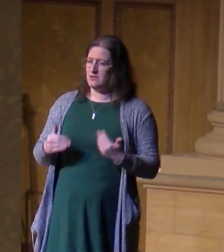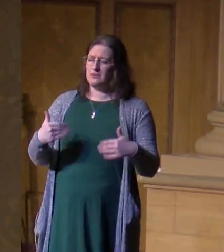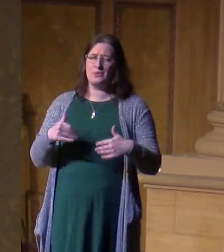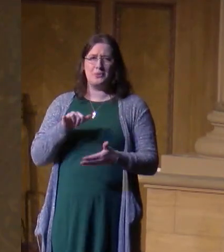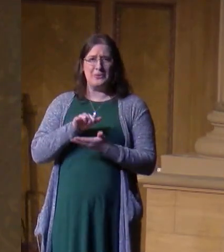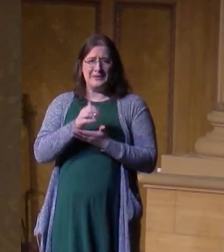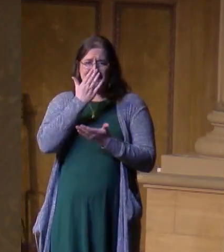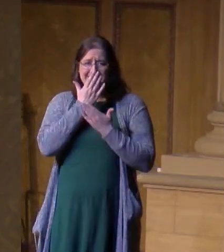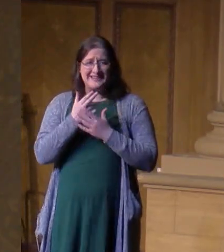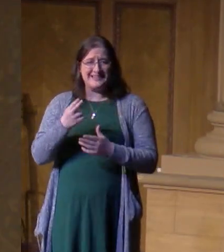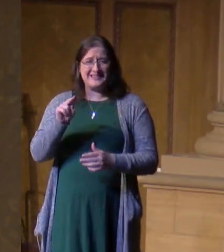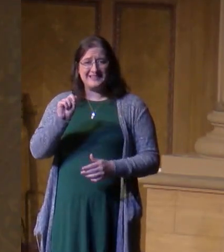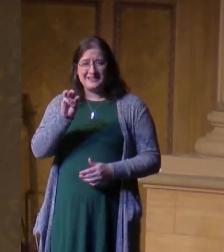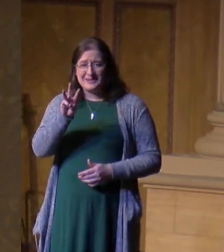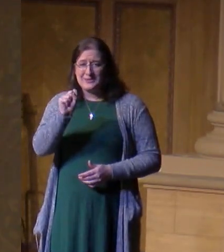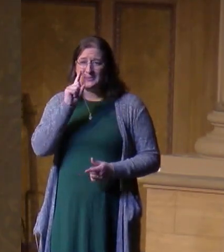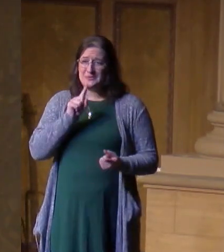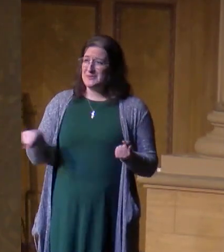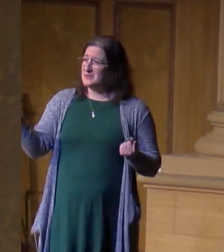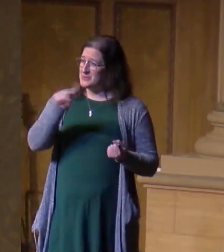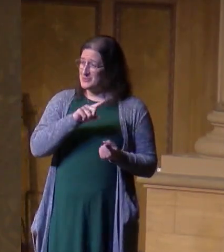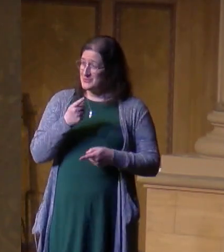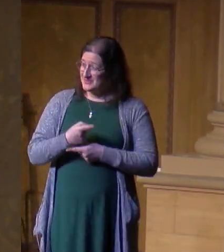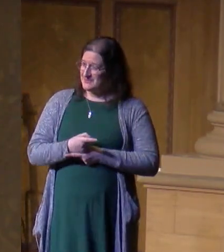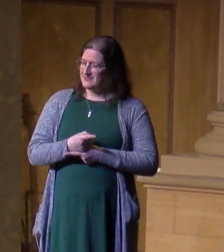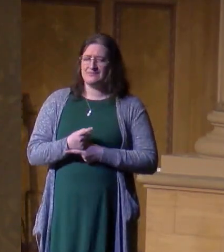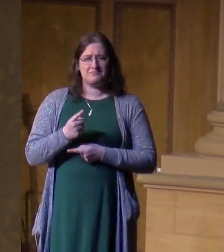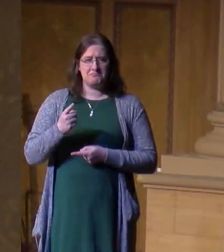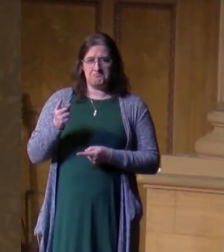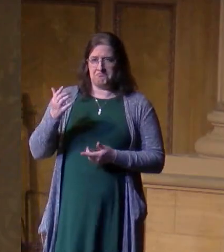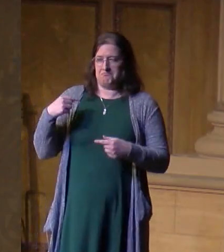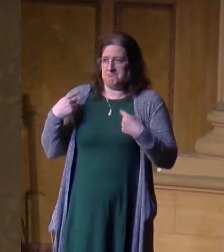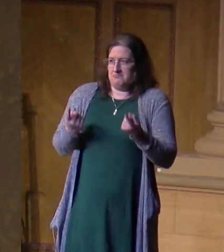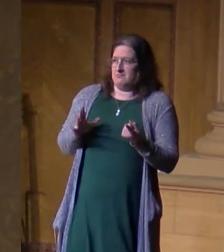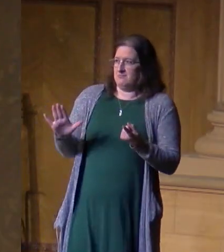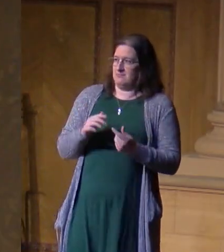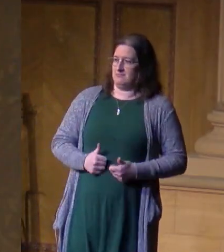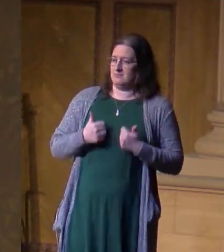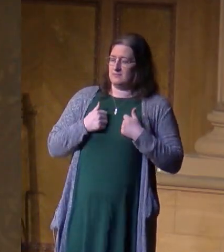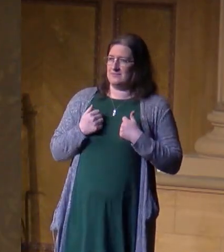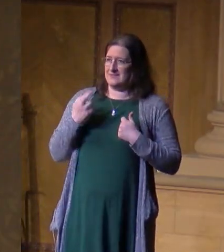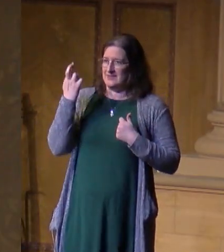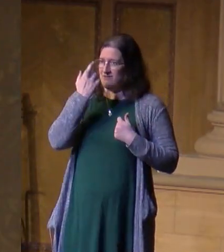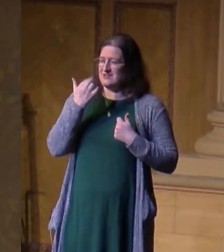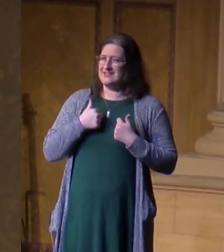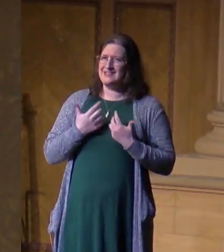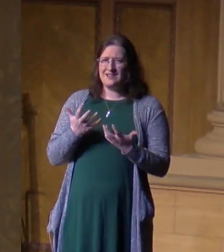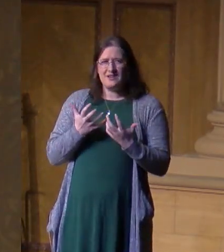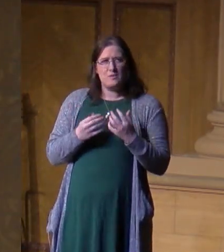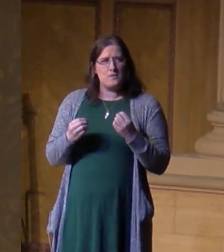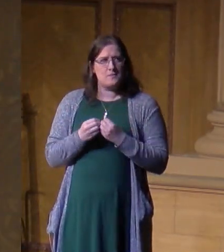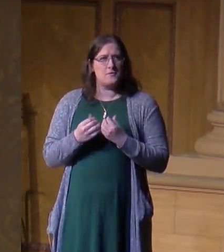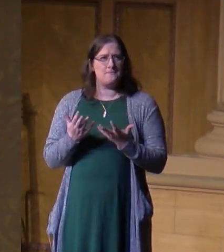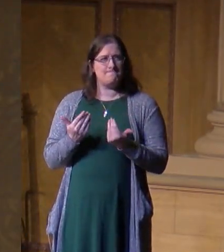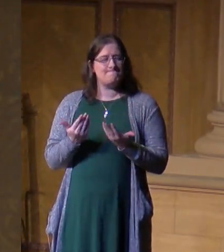to you as well. Right? Because at one point in your life, you realized that you were longing for something more.